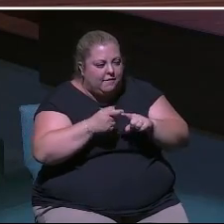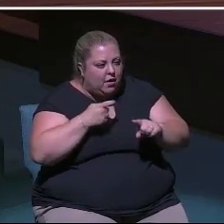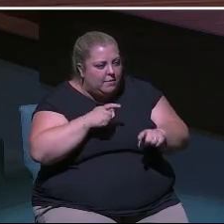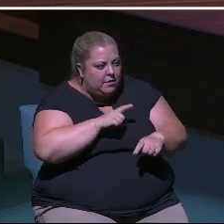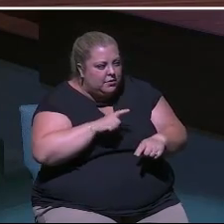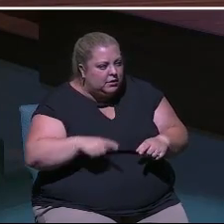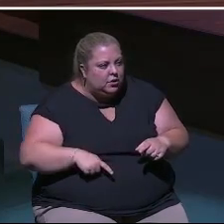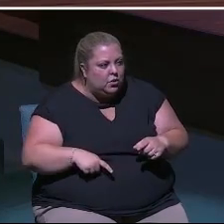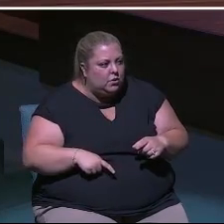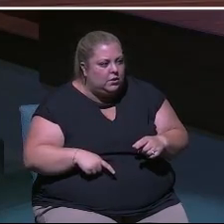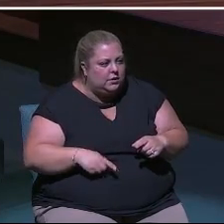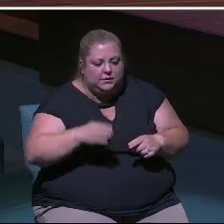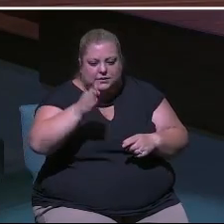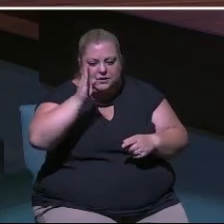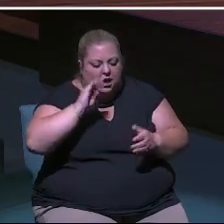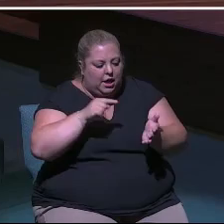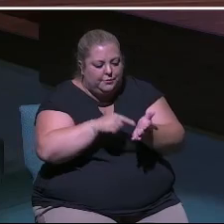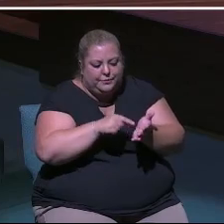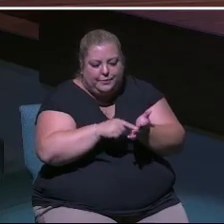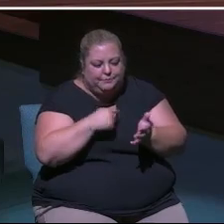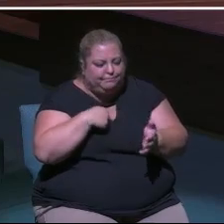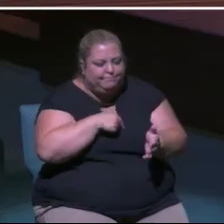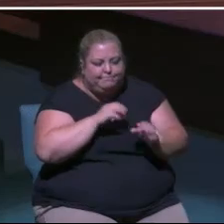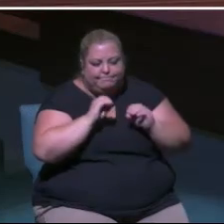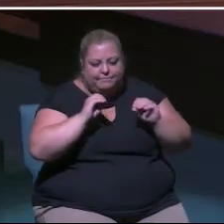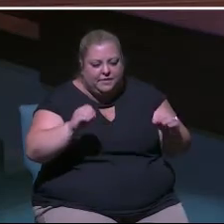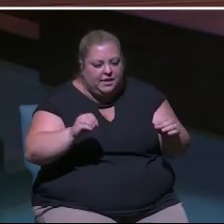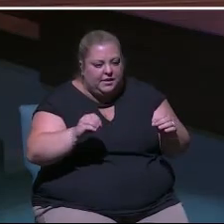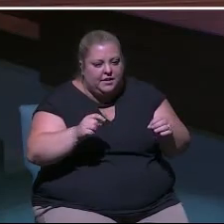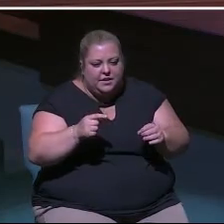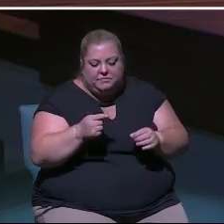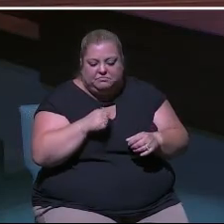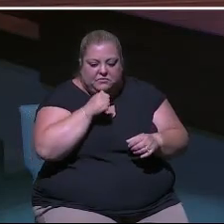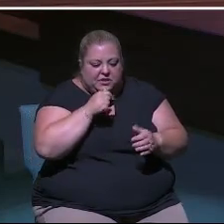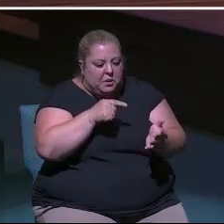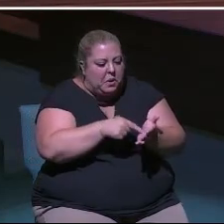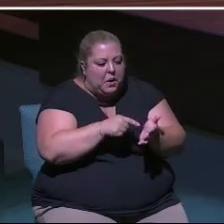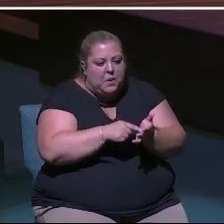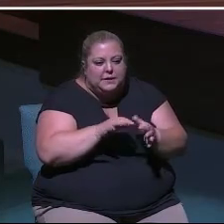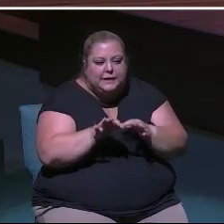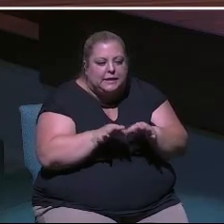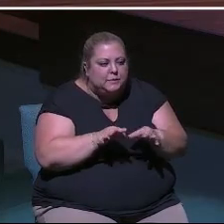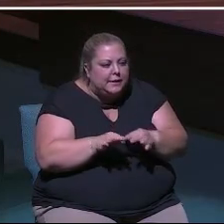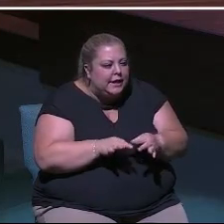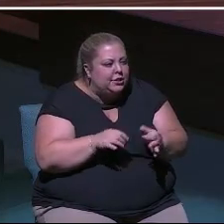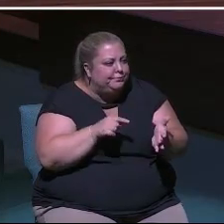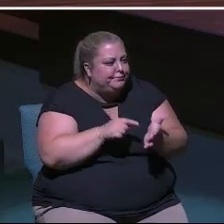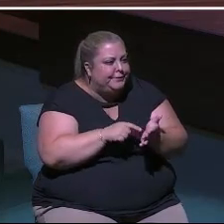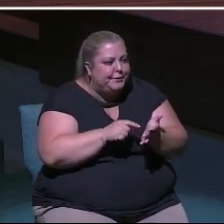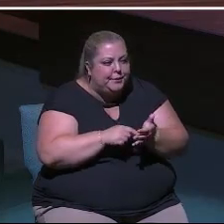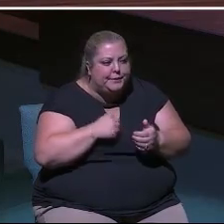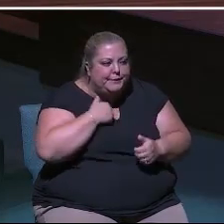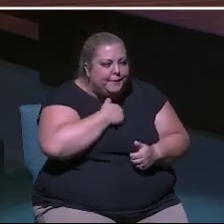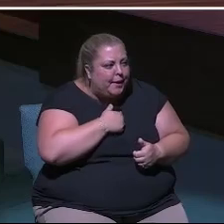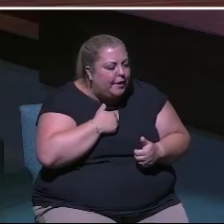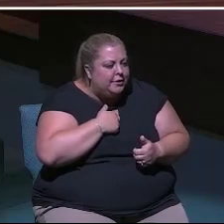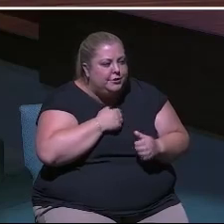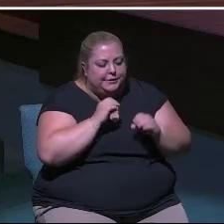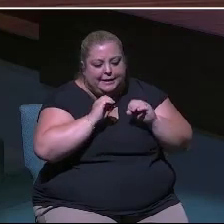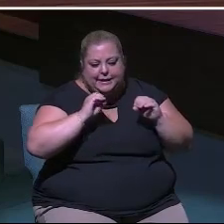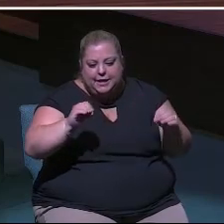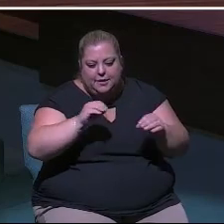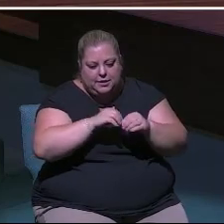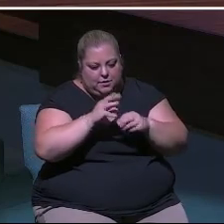God owes us anything. He doesn't owe us an explanation. He doesn't owe us an apology. He doesn't owe us anything in the